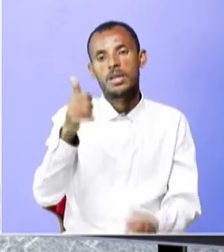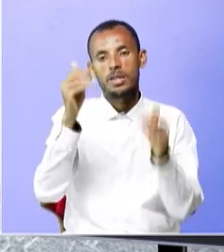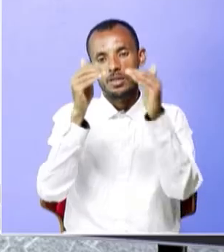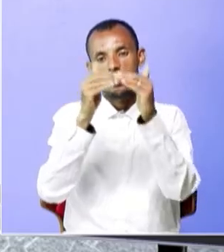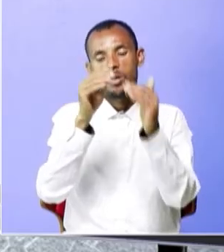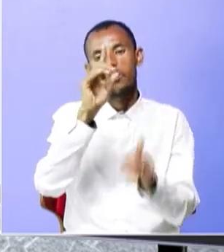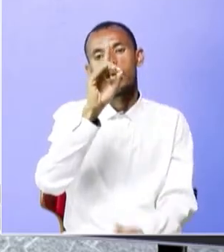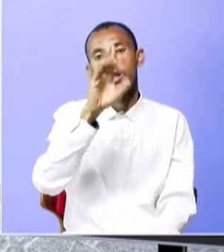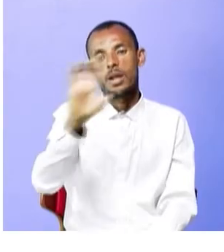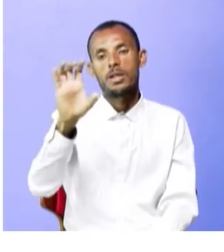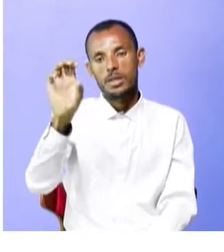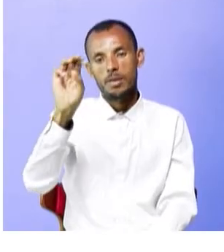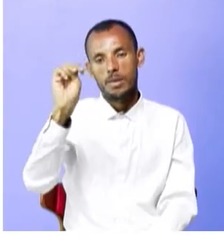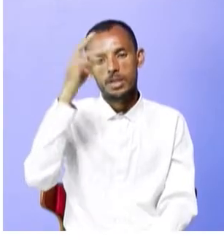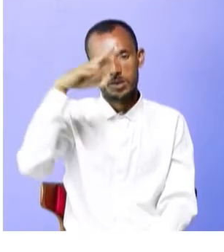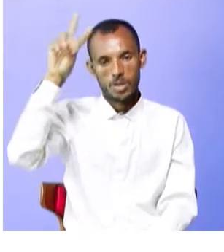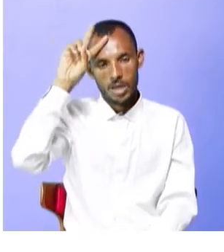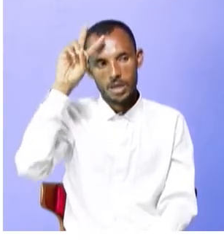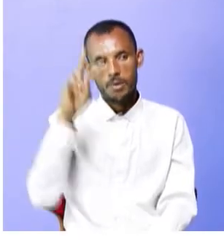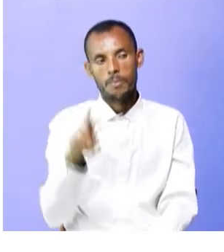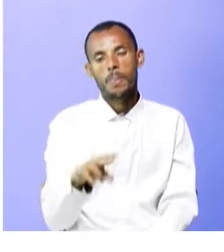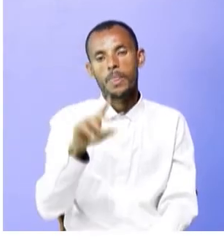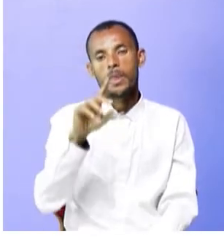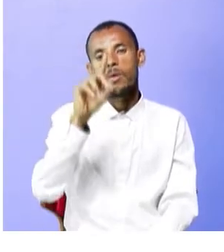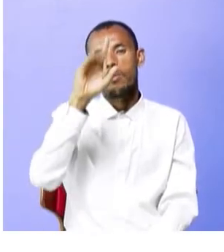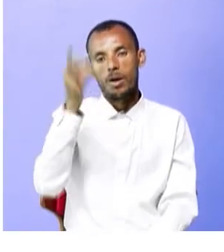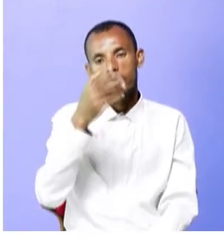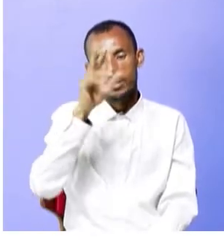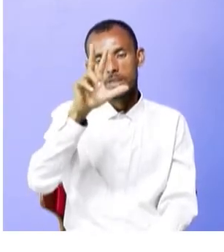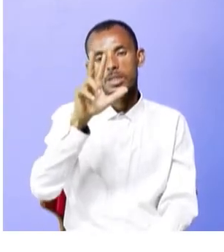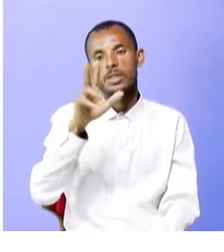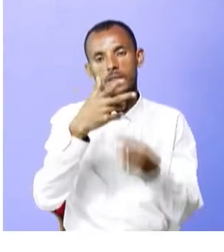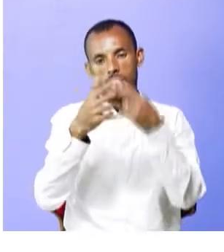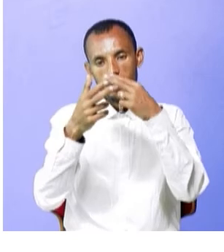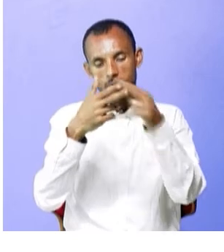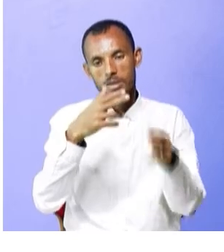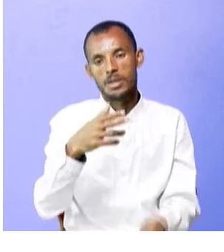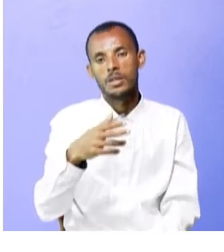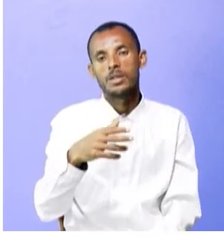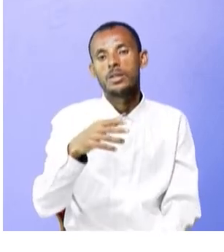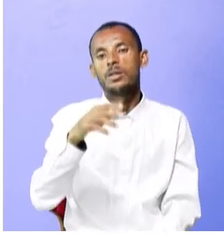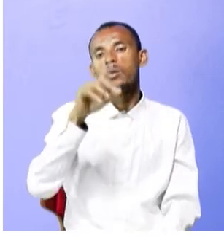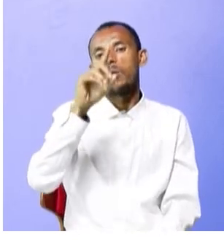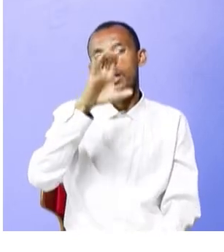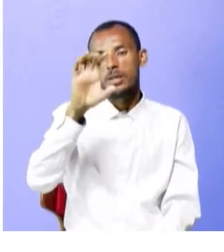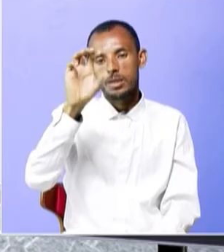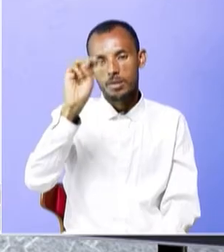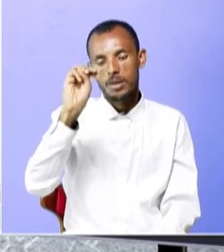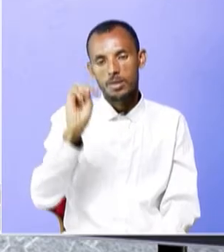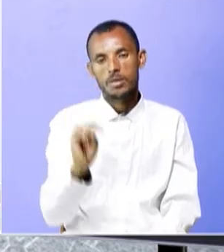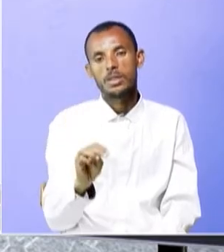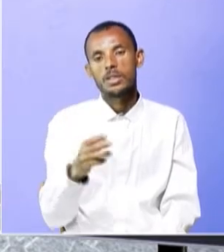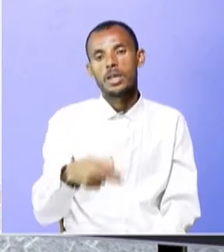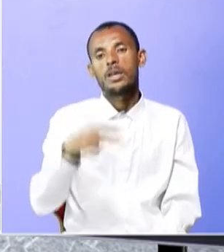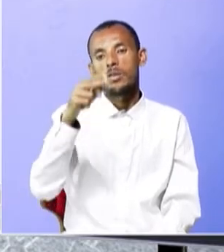means 100 centimeter square. So 1/3 of 100 centimeter square times the height